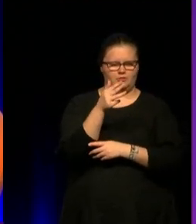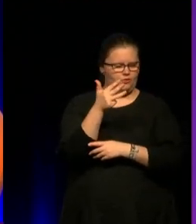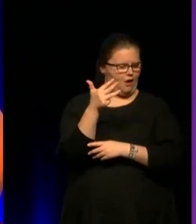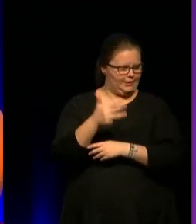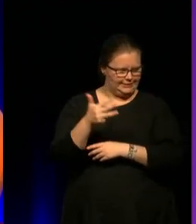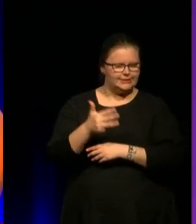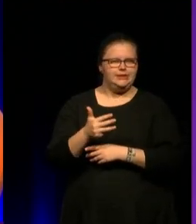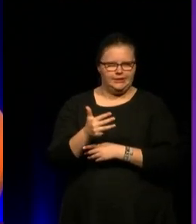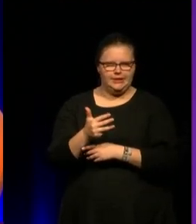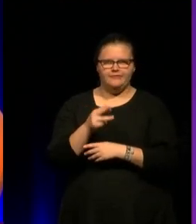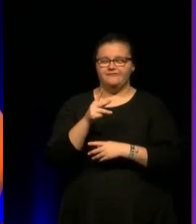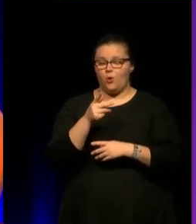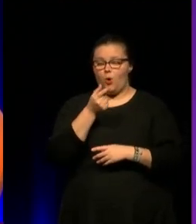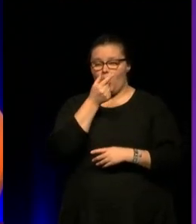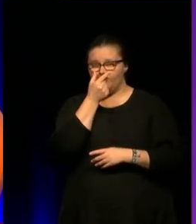testing and